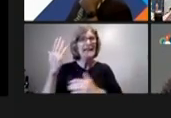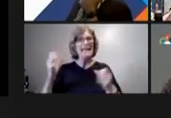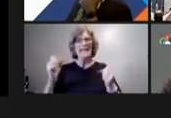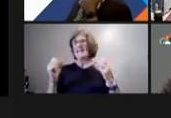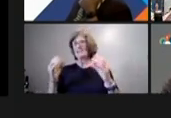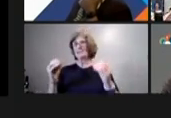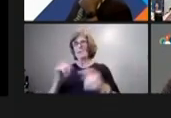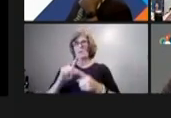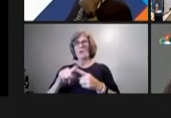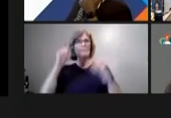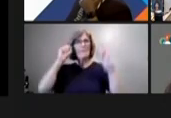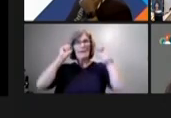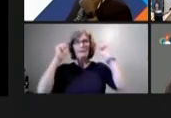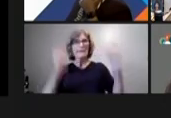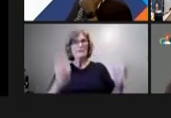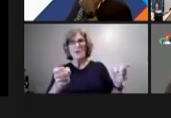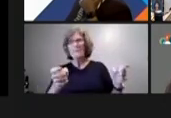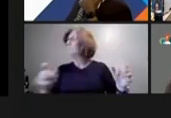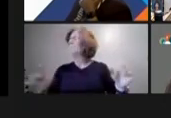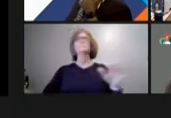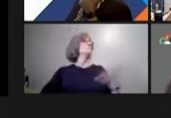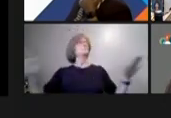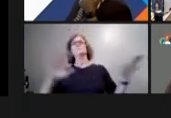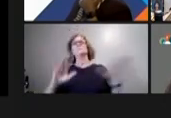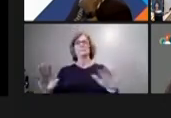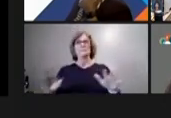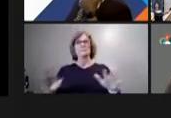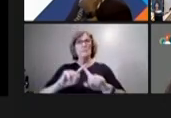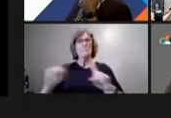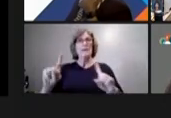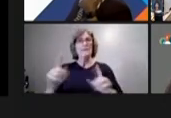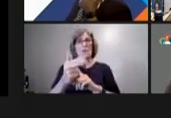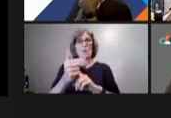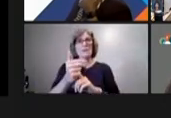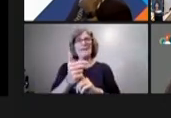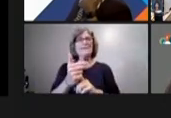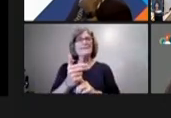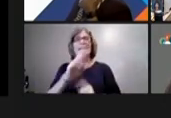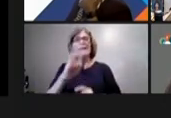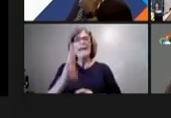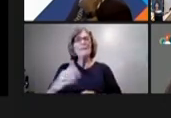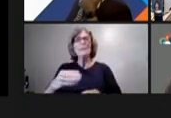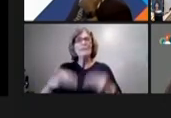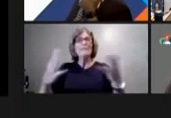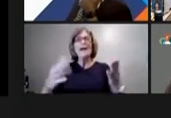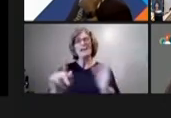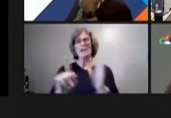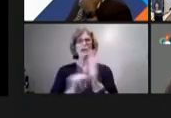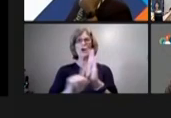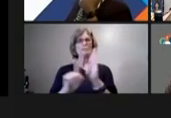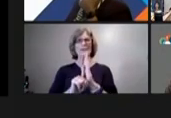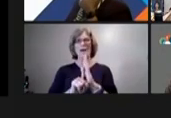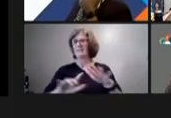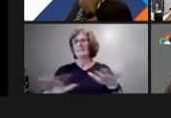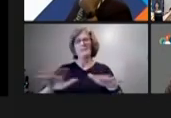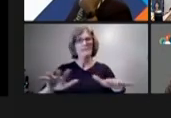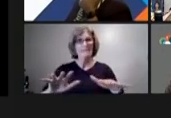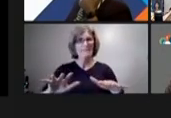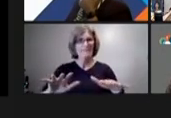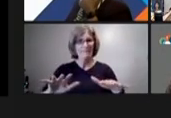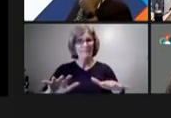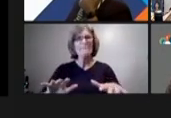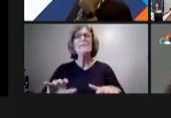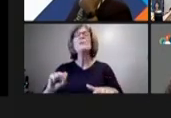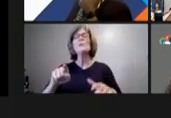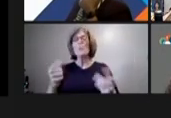have my hearing aids in. However, almost no hotel has that alarm clock. And so as a matter of pragmatism, I lug that heavy